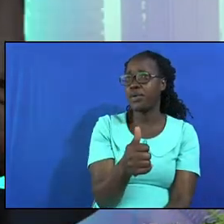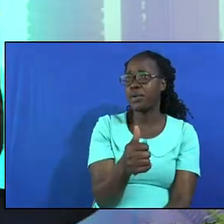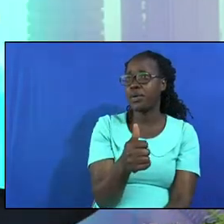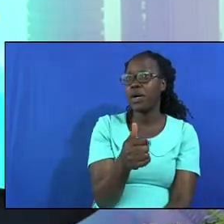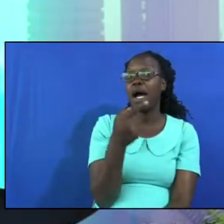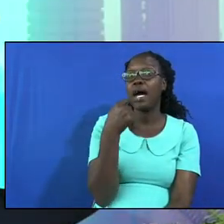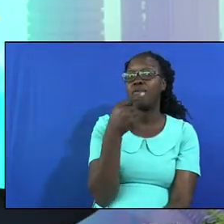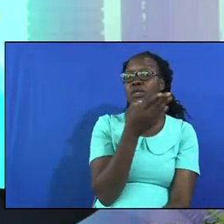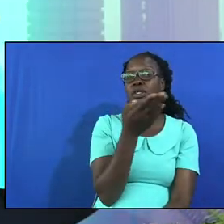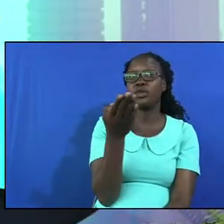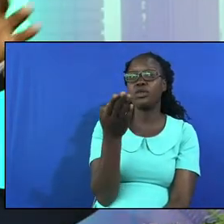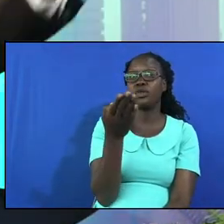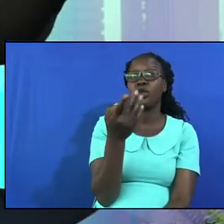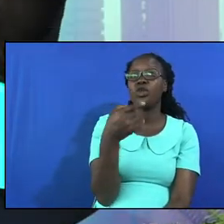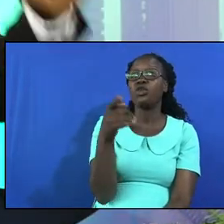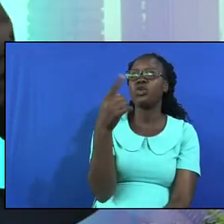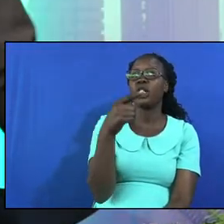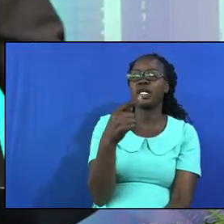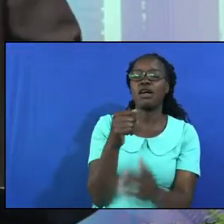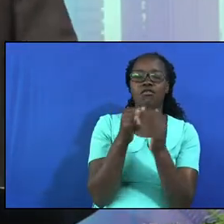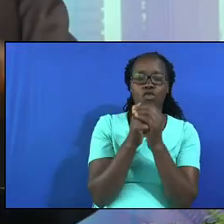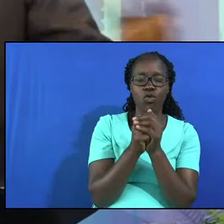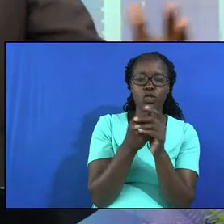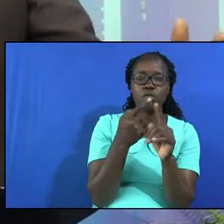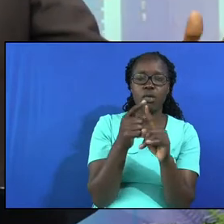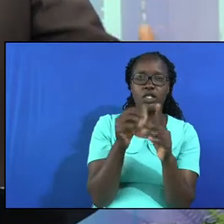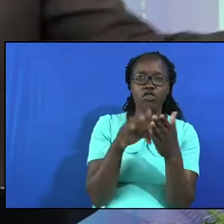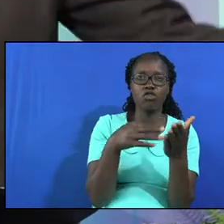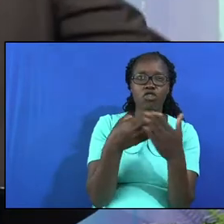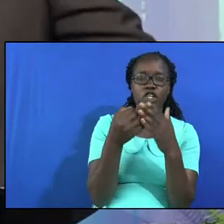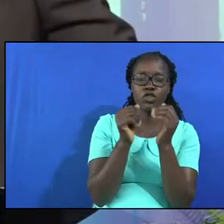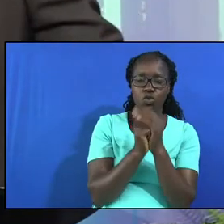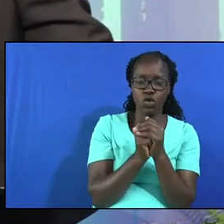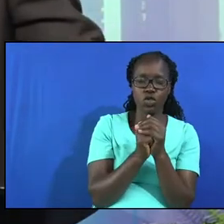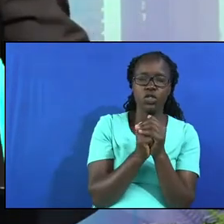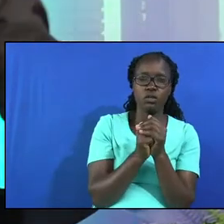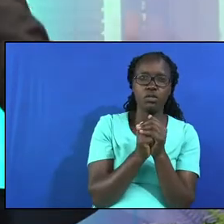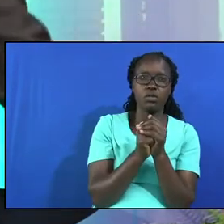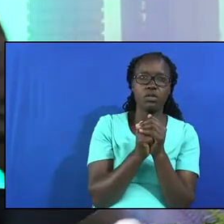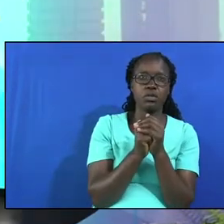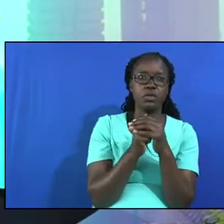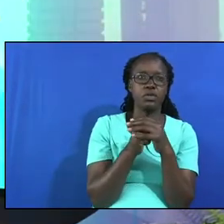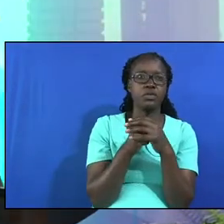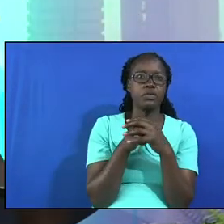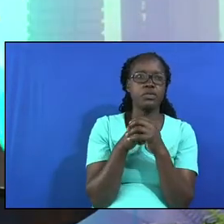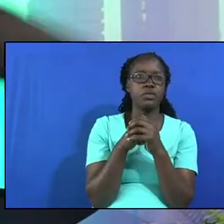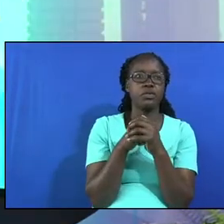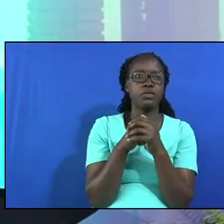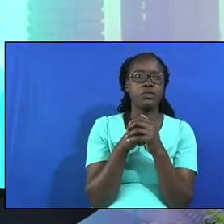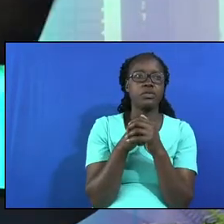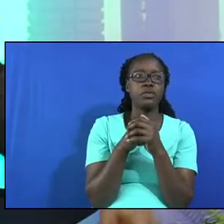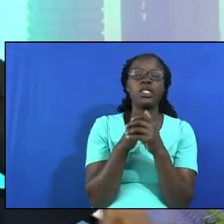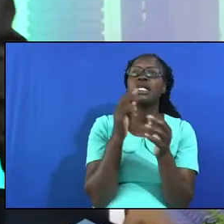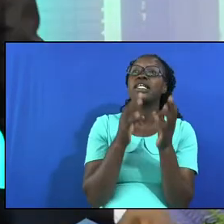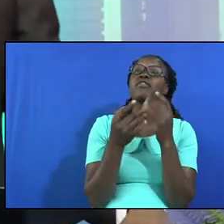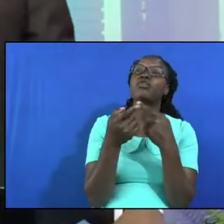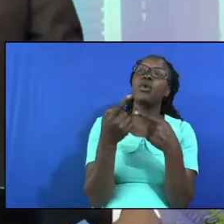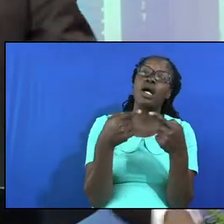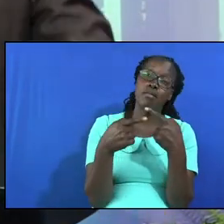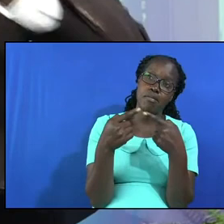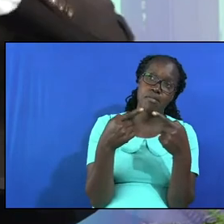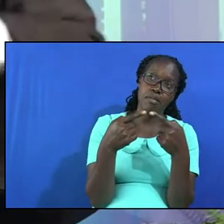here to tell you that you can come for worship, but you can fail to do what? To worship. If you